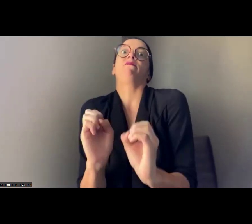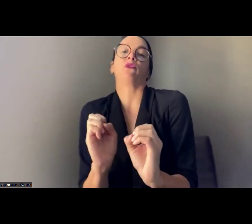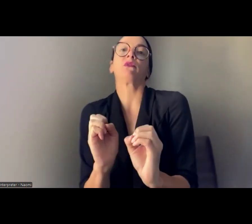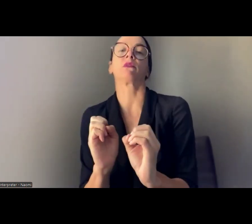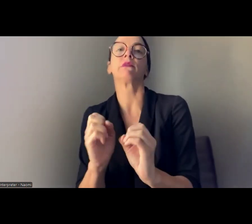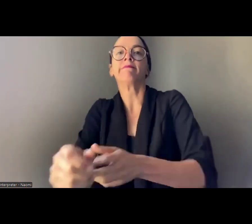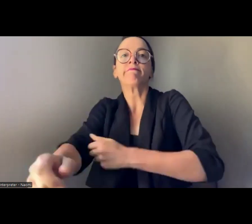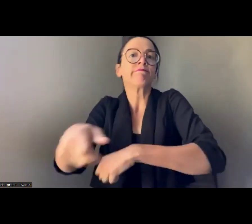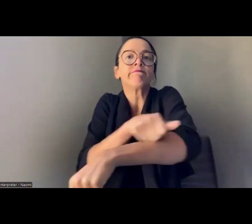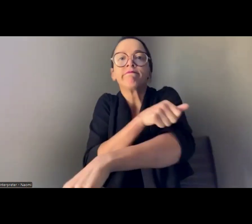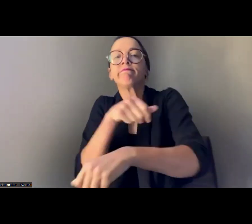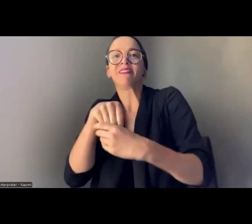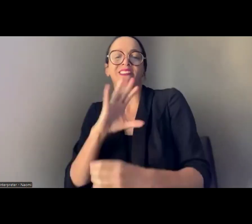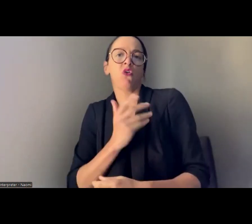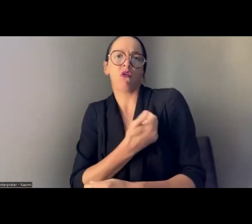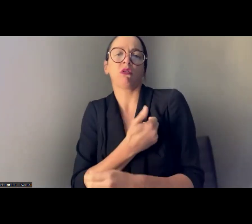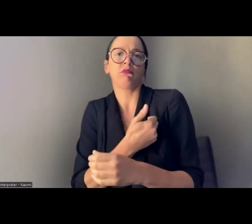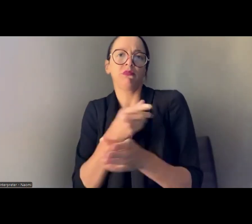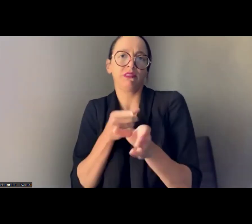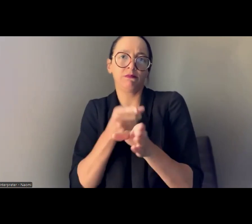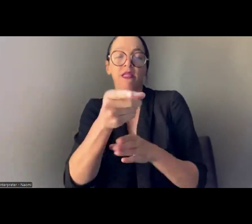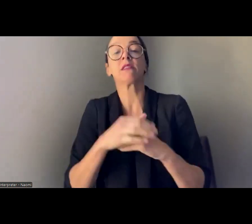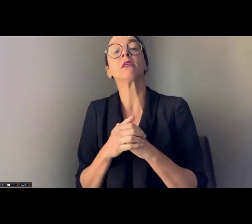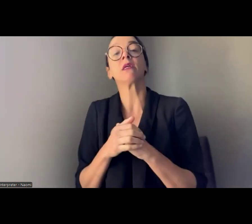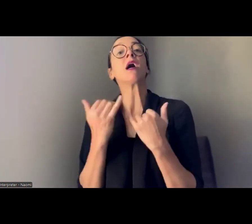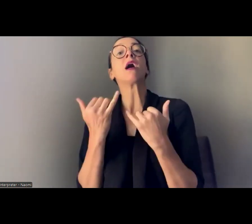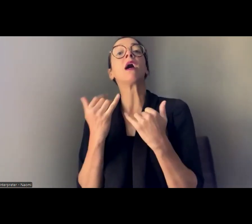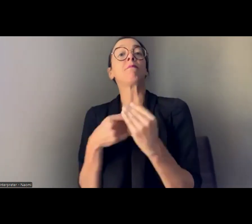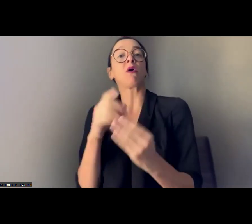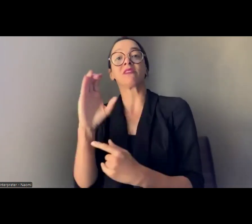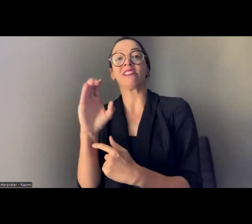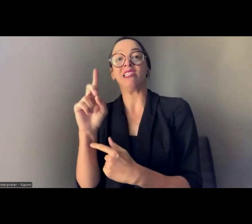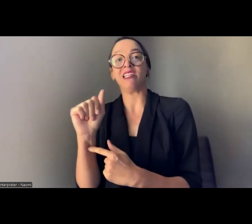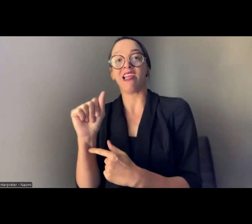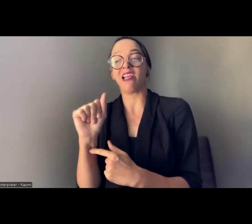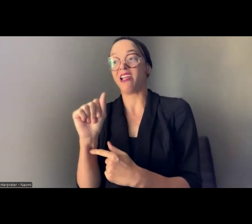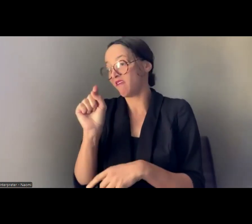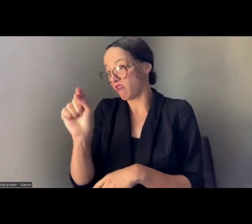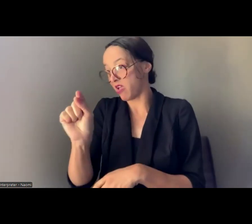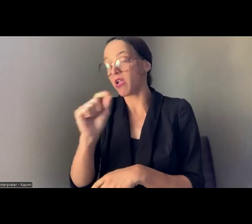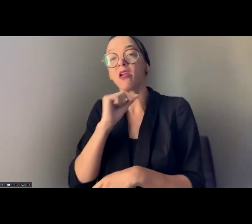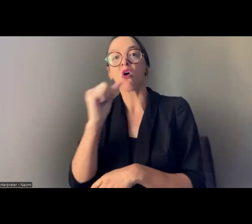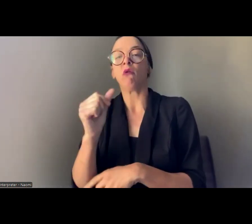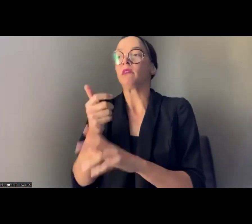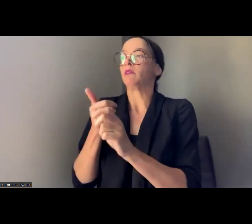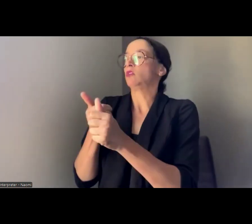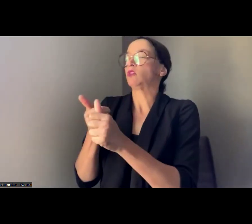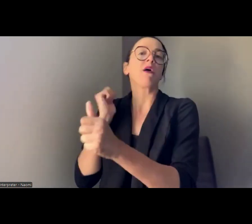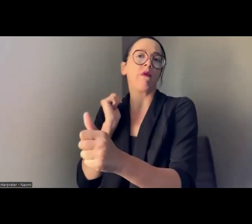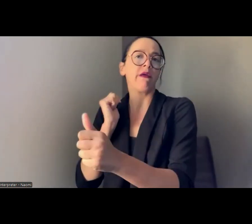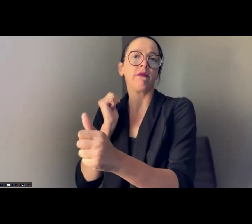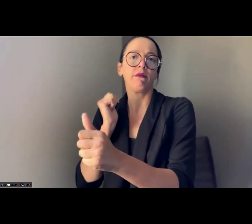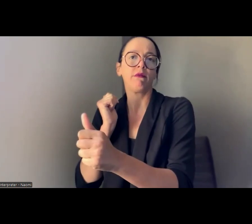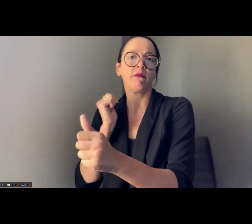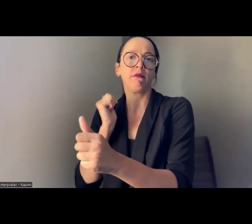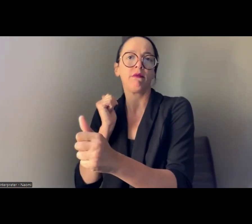don't shy away from reaching out to Department of Healthcare Services. I mean, we have to understand what our lanes are because of funding, because of the structures